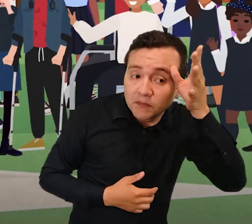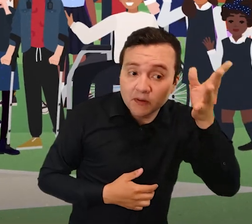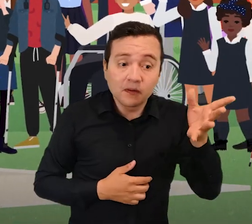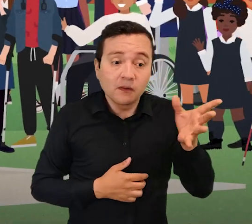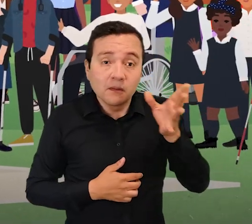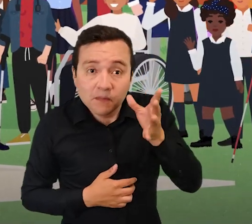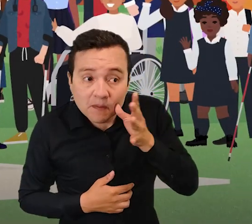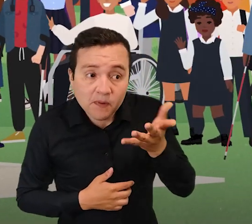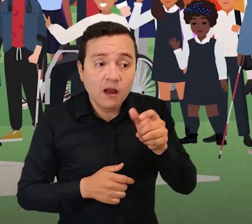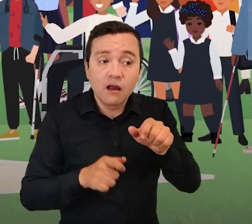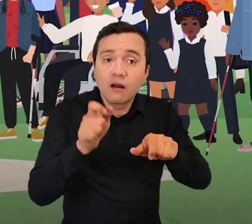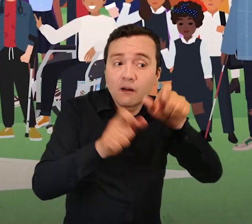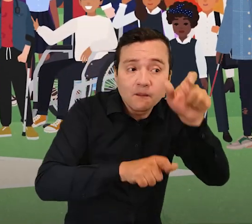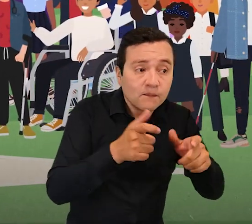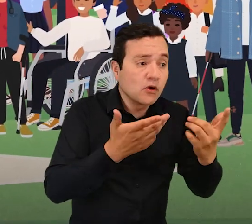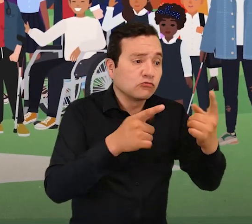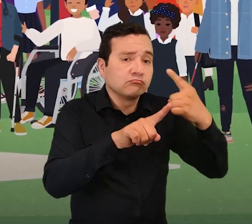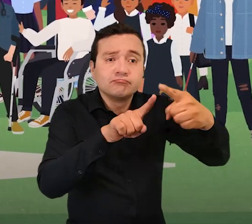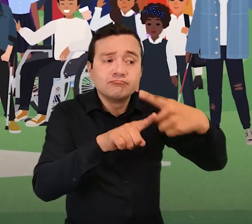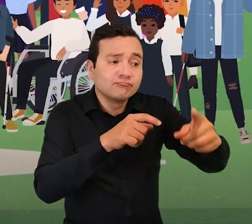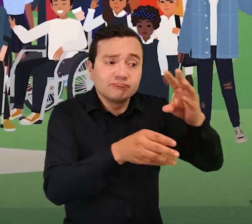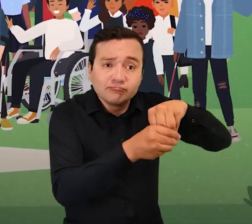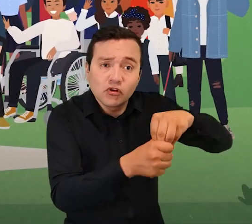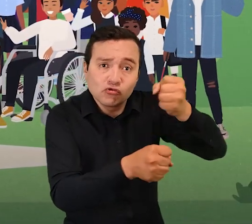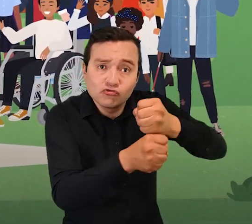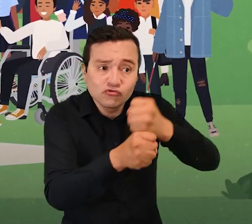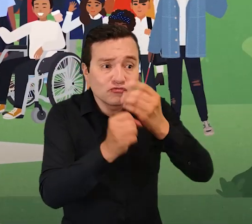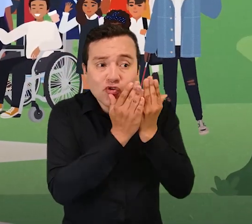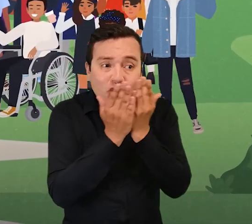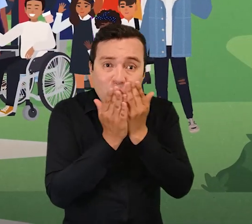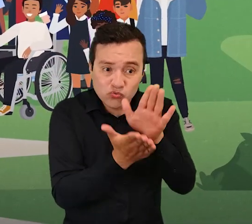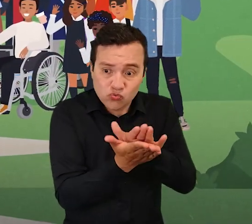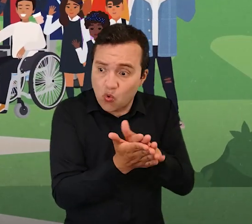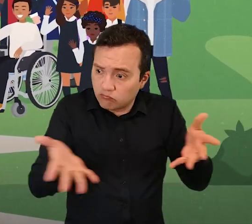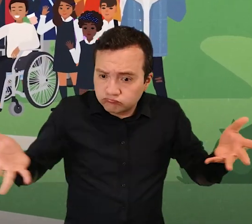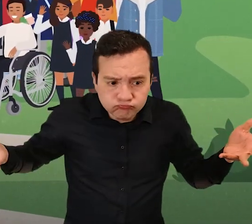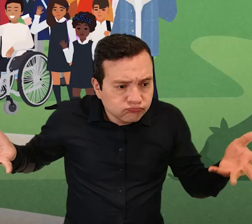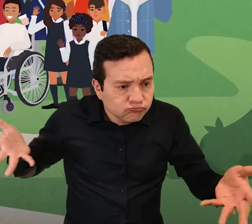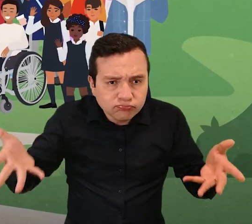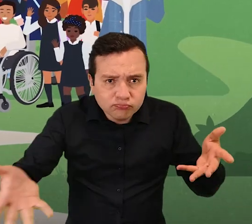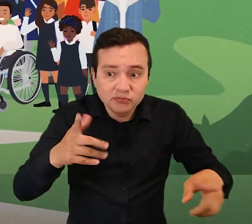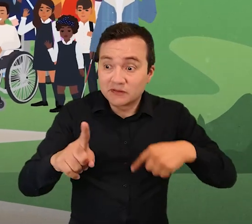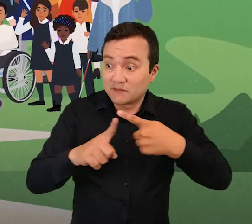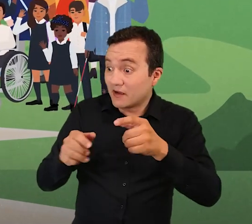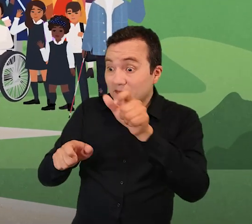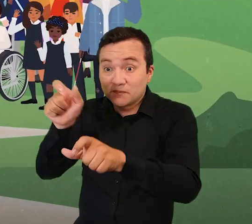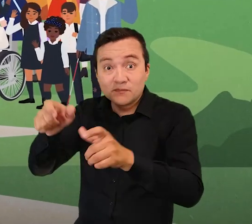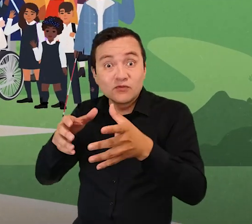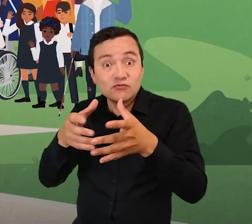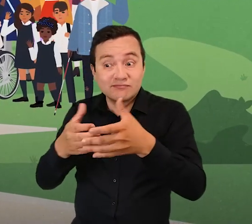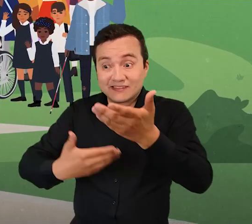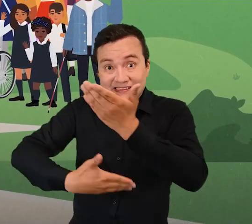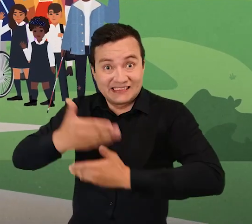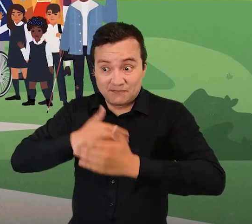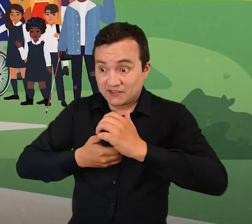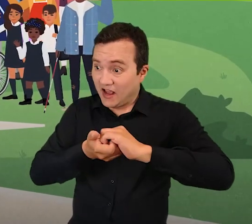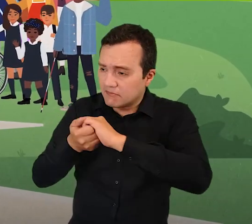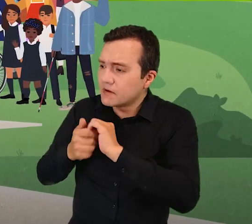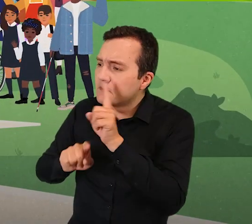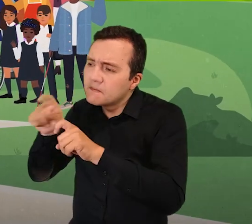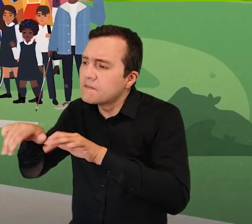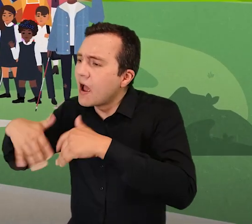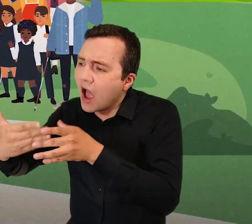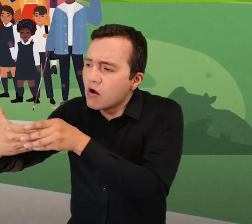guardians, and all school staff, also considering close consultation with organizations representing persons